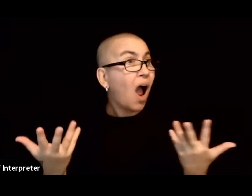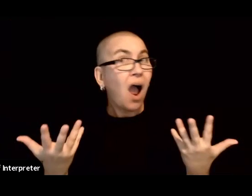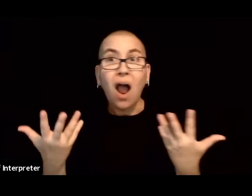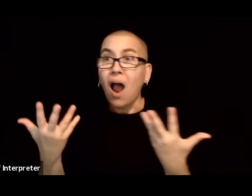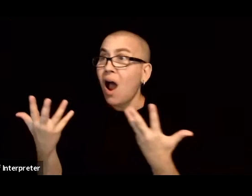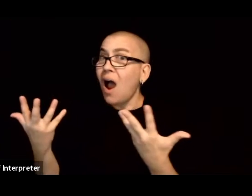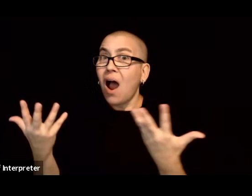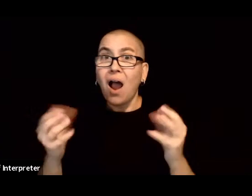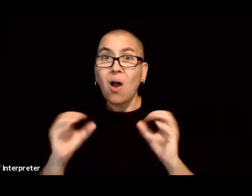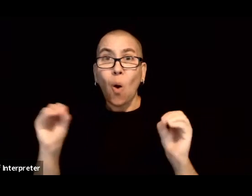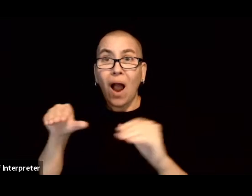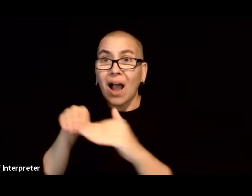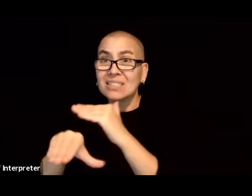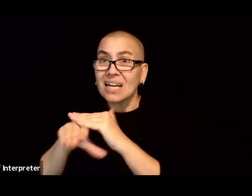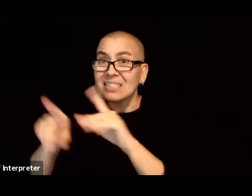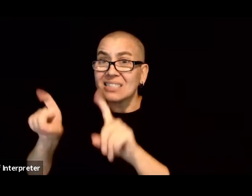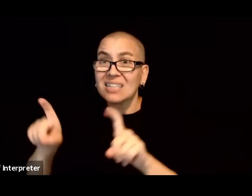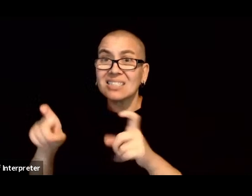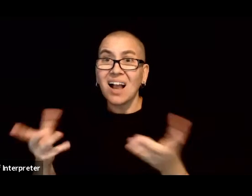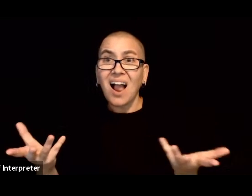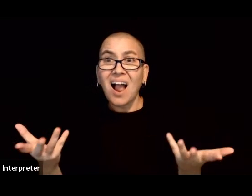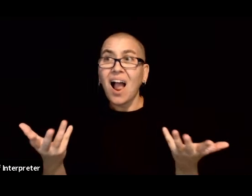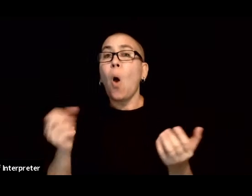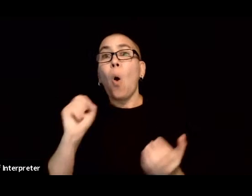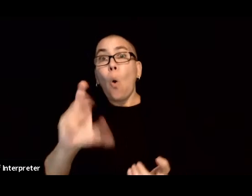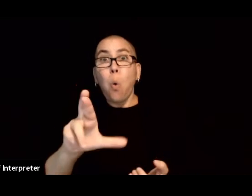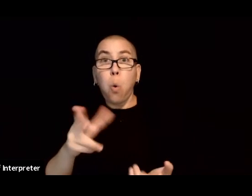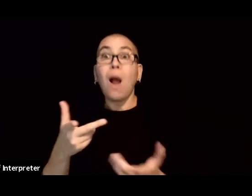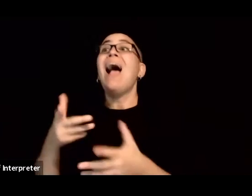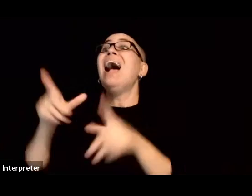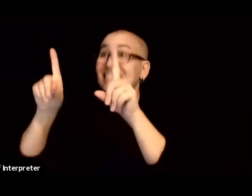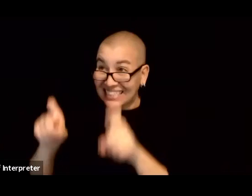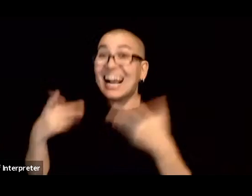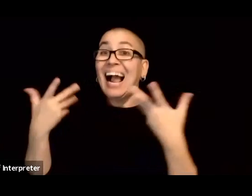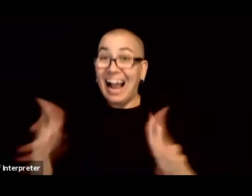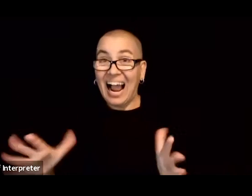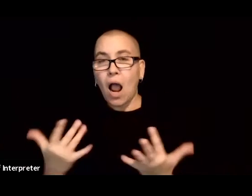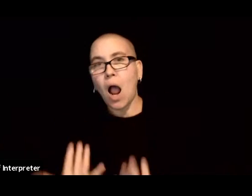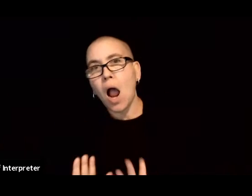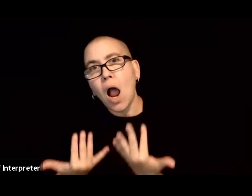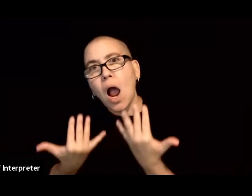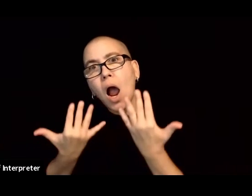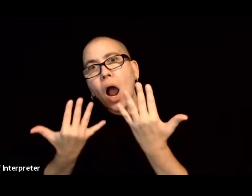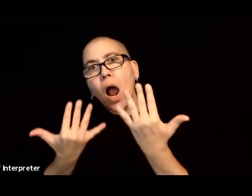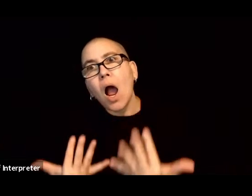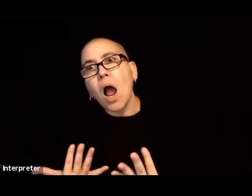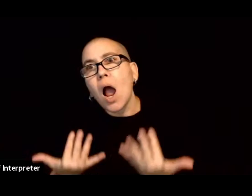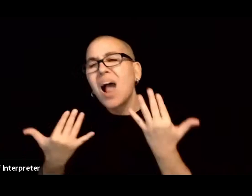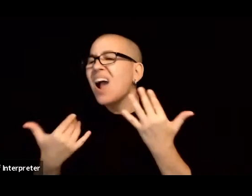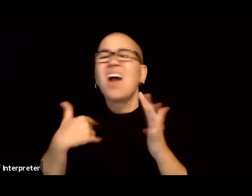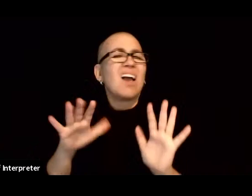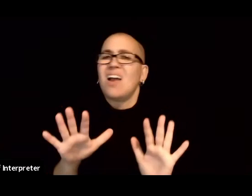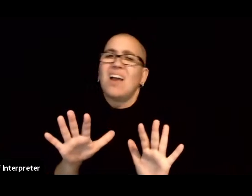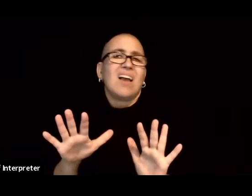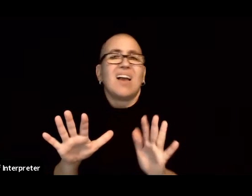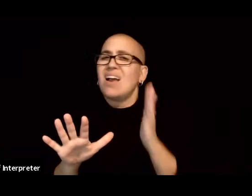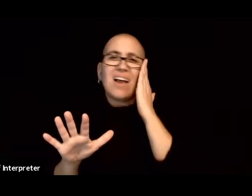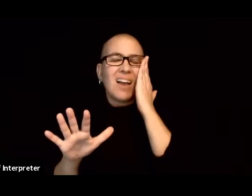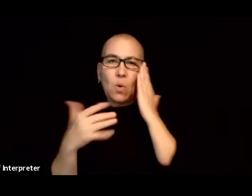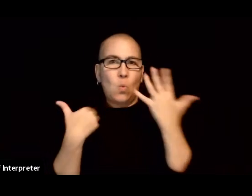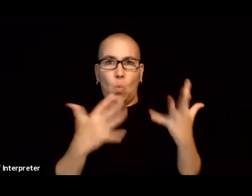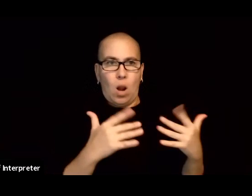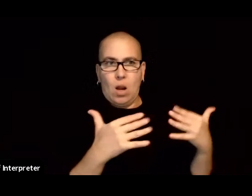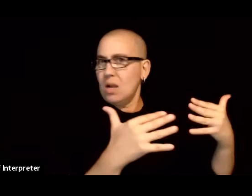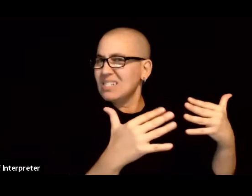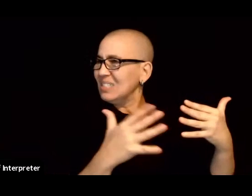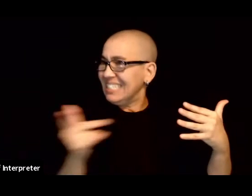need them. So anything we can do to increase testing supply, and also, as we've talked about before, having different types